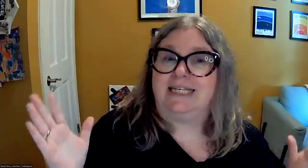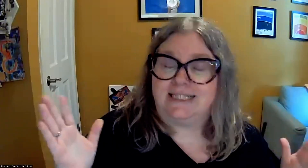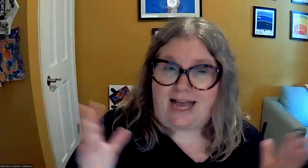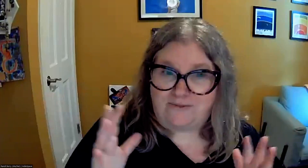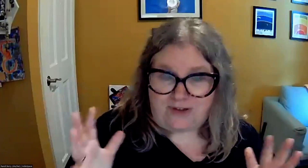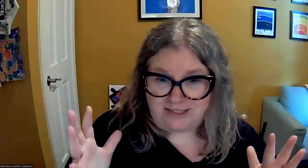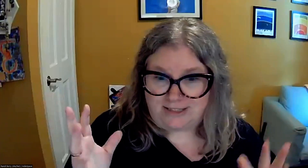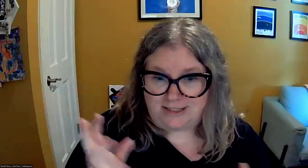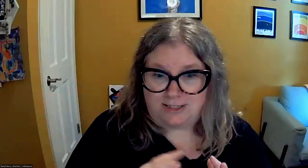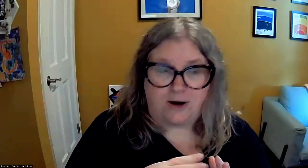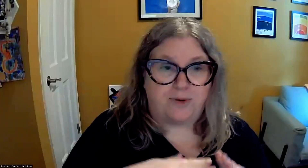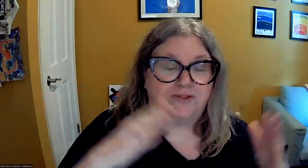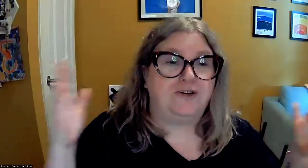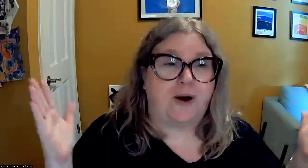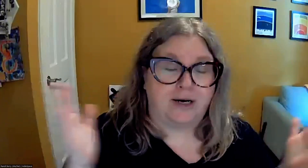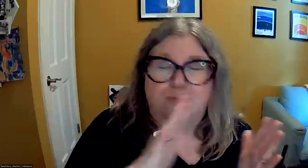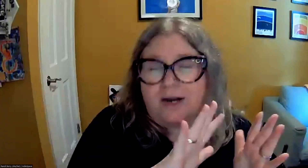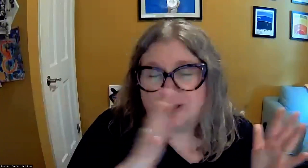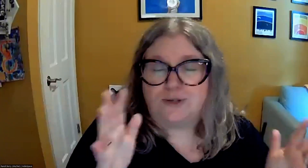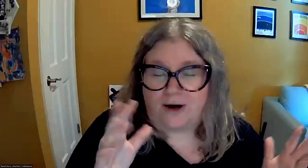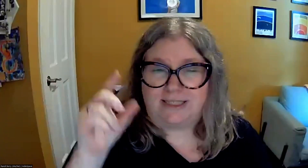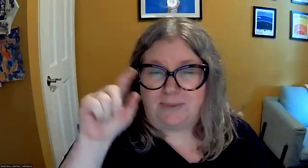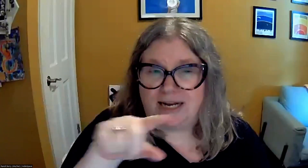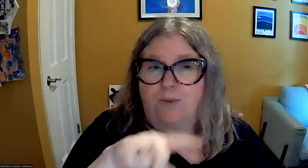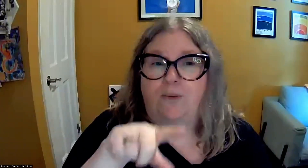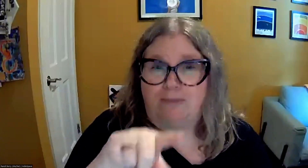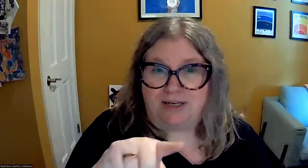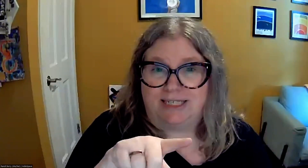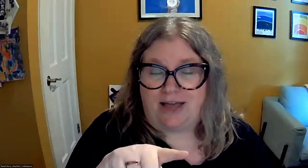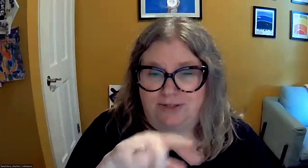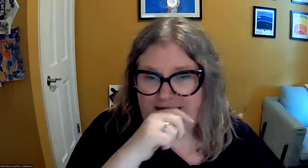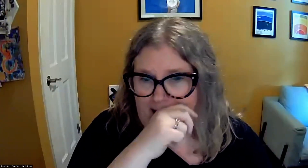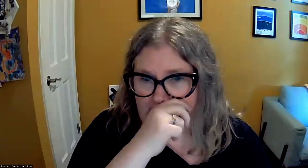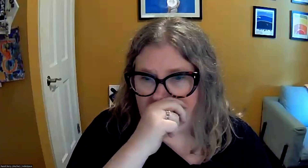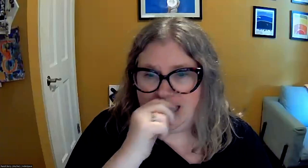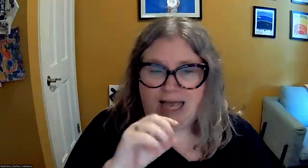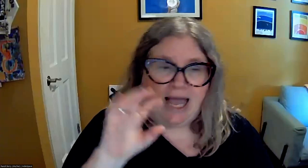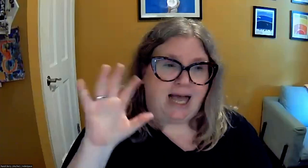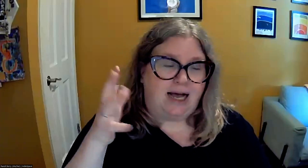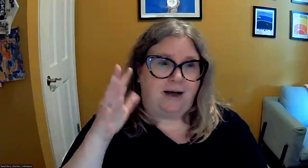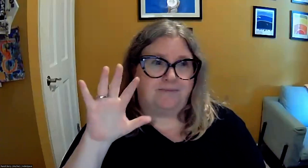at least have funds to start with two artists, one or two artists, depending on what we build together today.